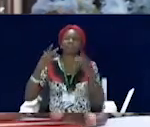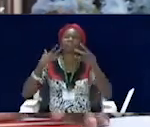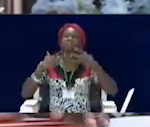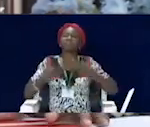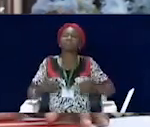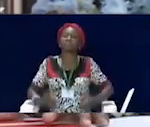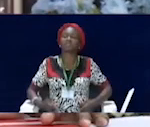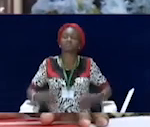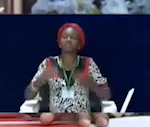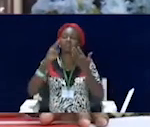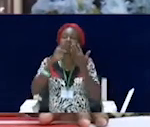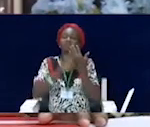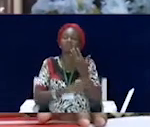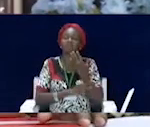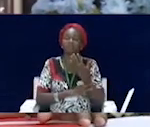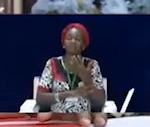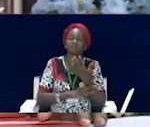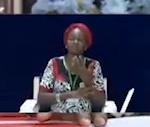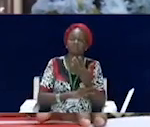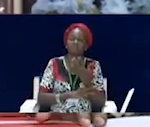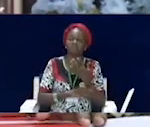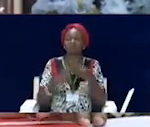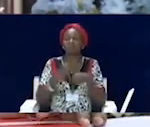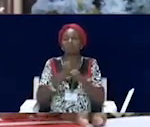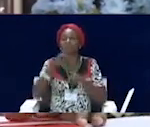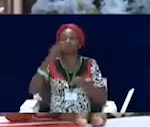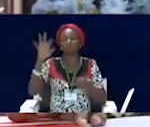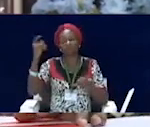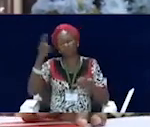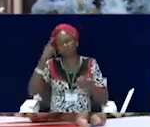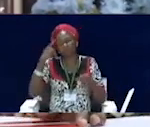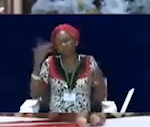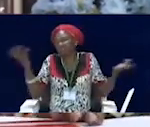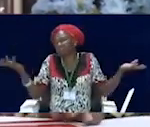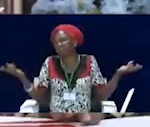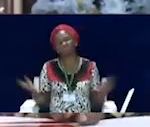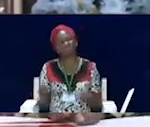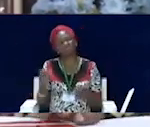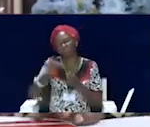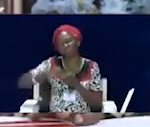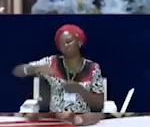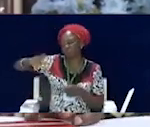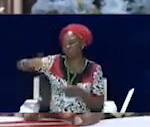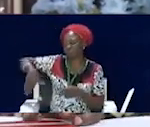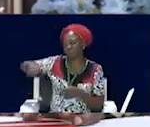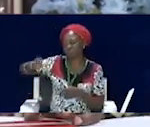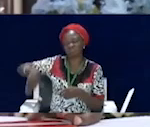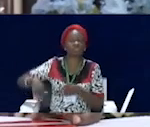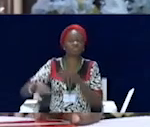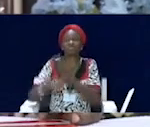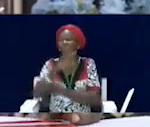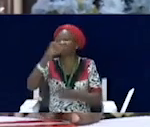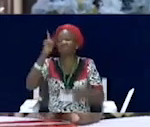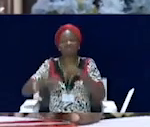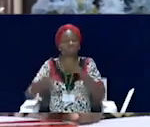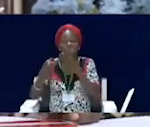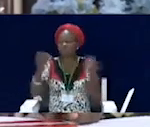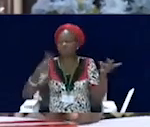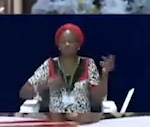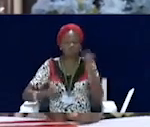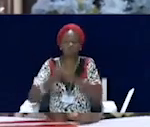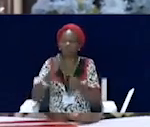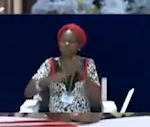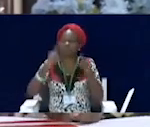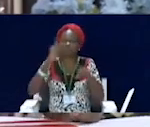Discouragement. You've made up your mind. Well, it's too late. God can't do anything about my